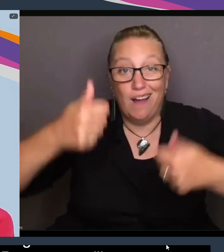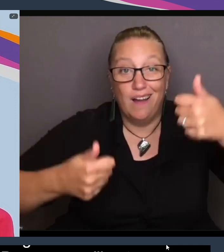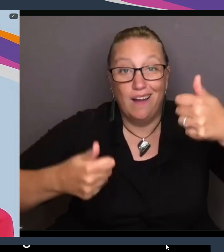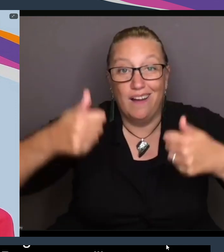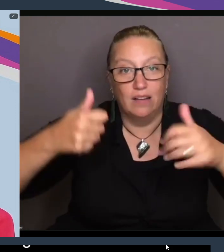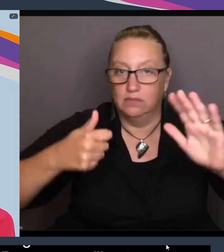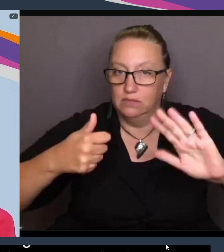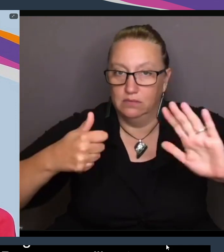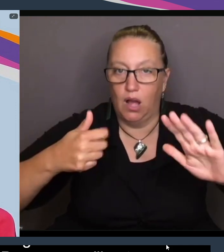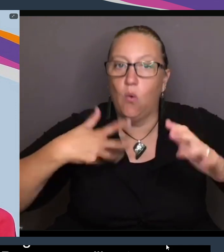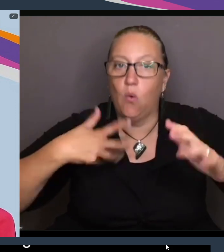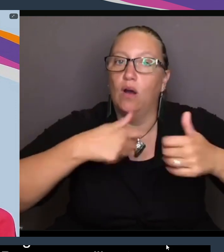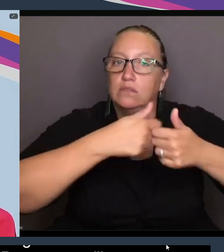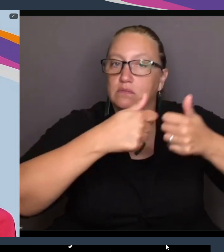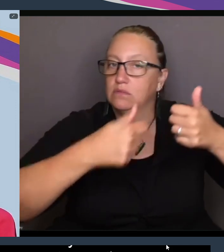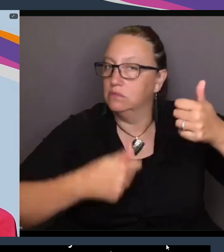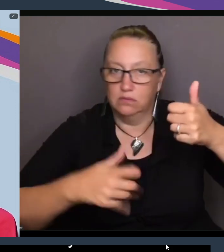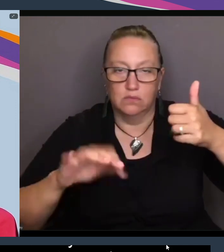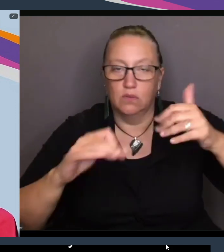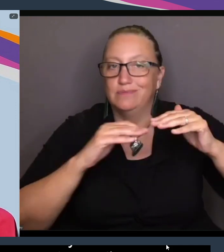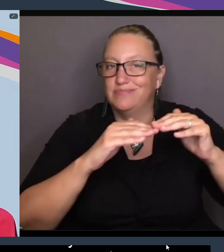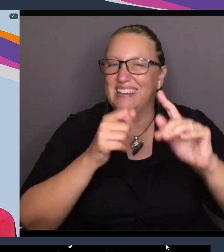the impact. And so